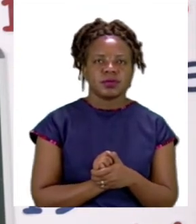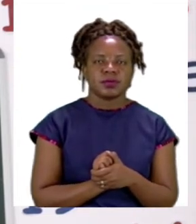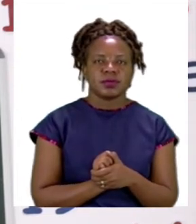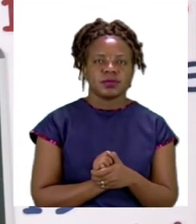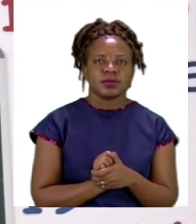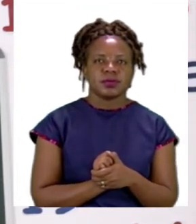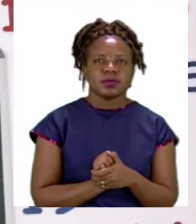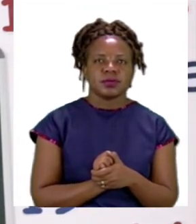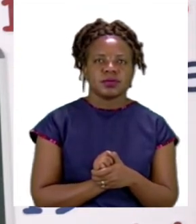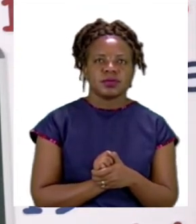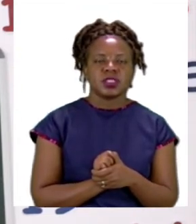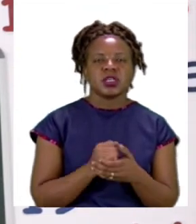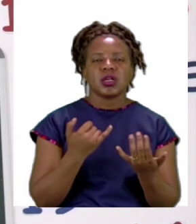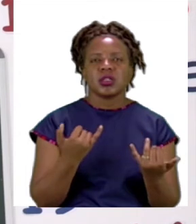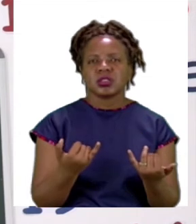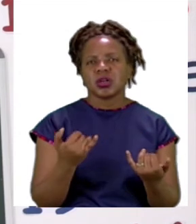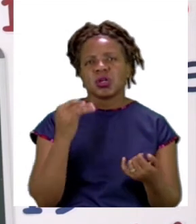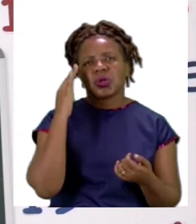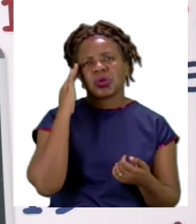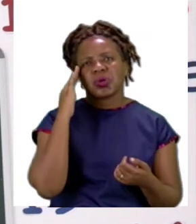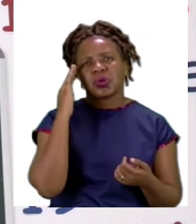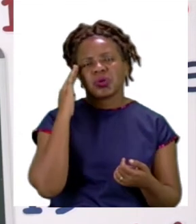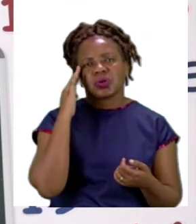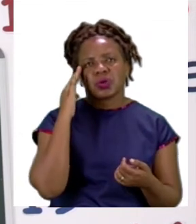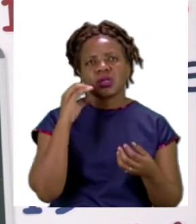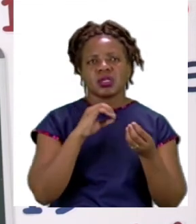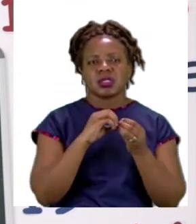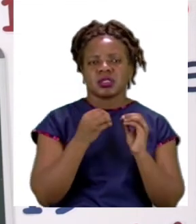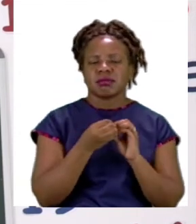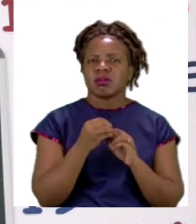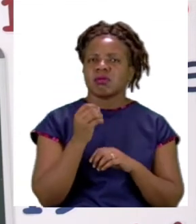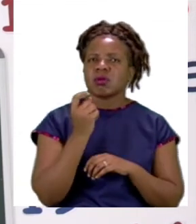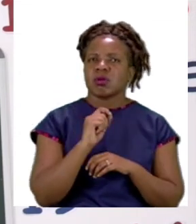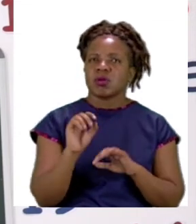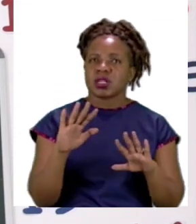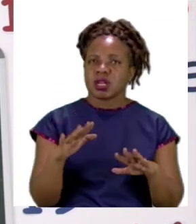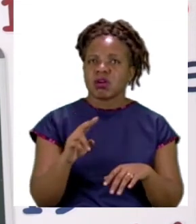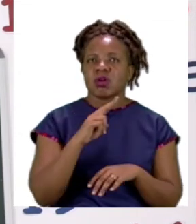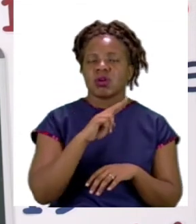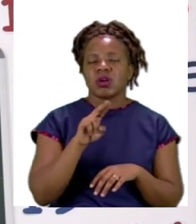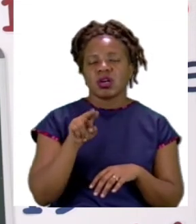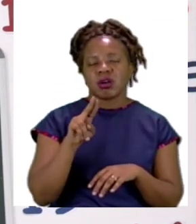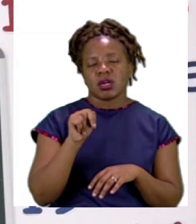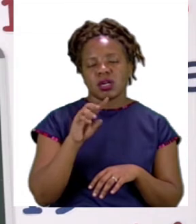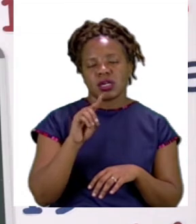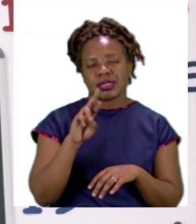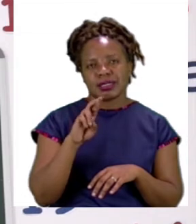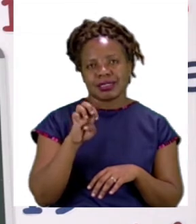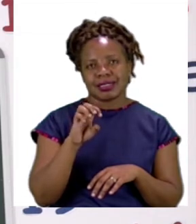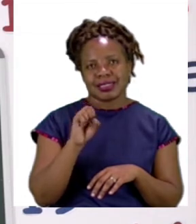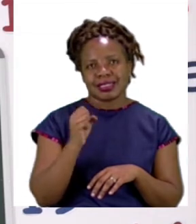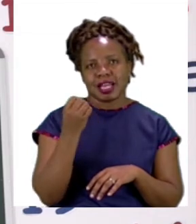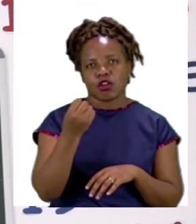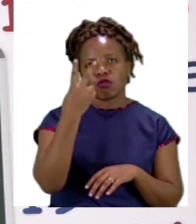then when you are done writing the word hundreds, we are also going to be taking a look at the value.